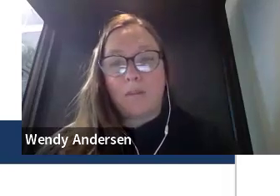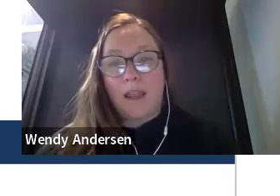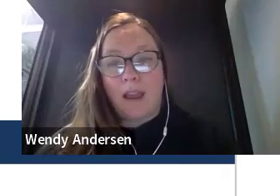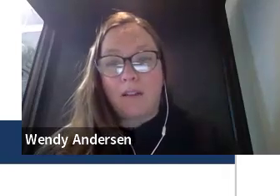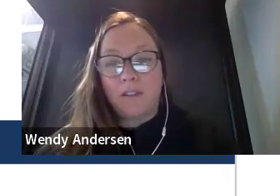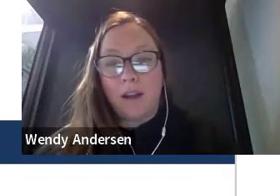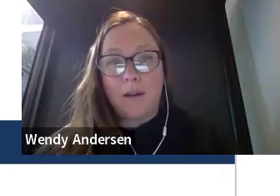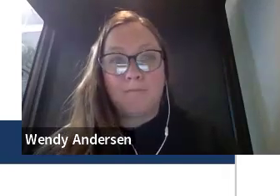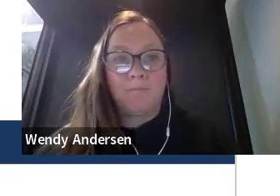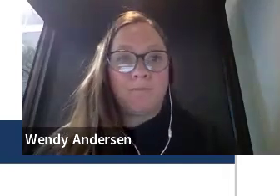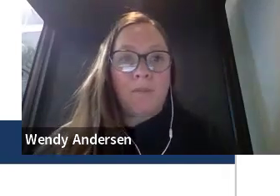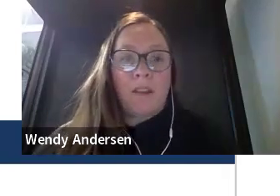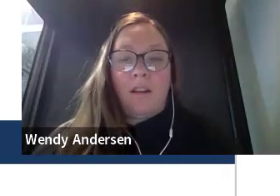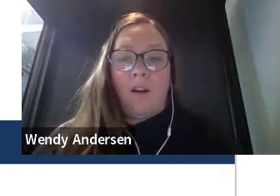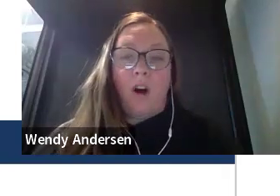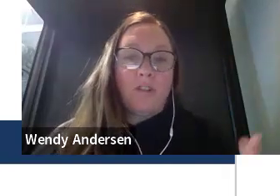that someone may have.